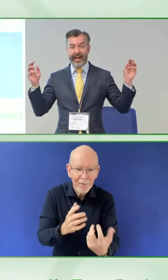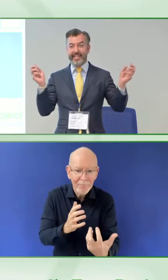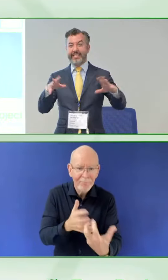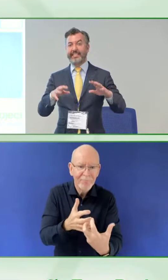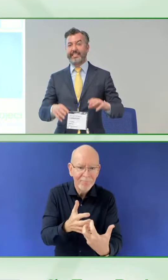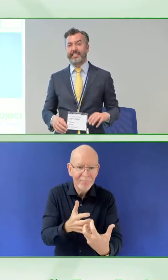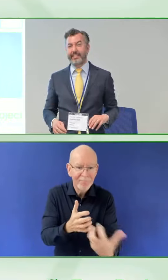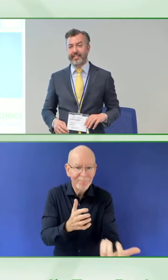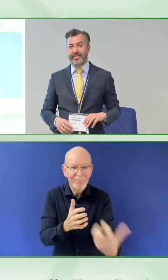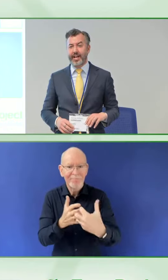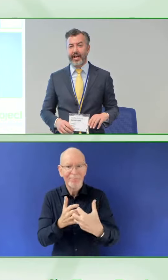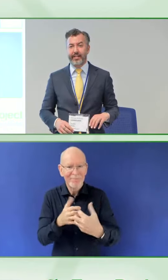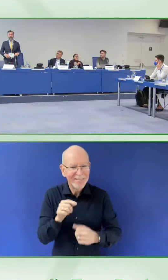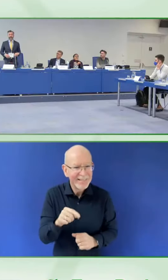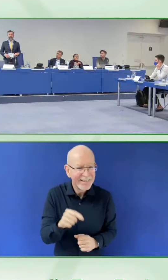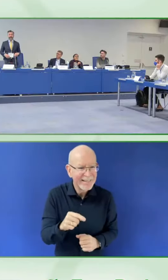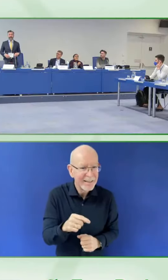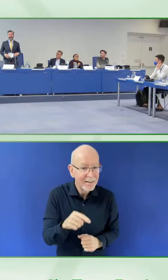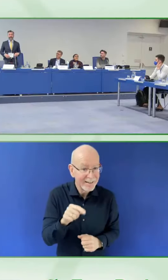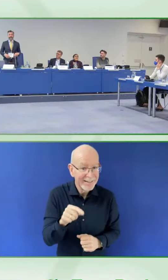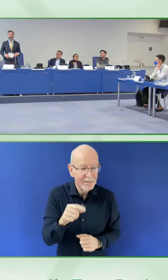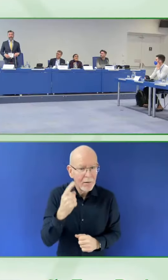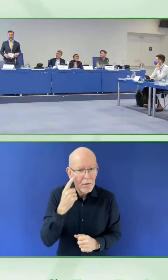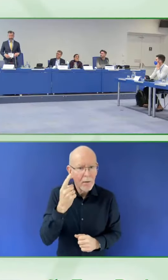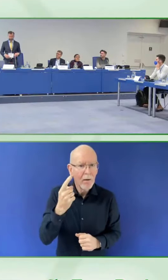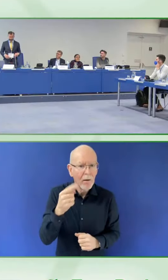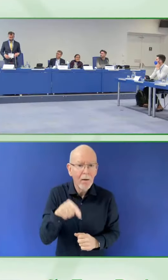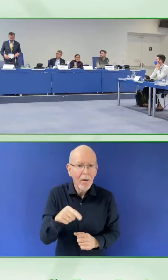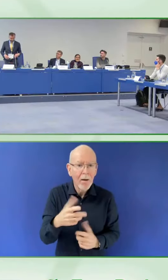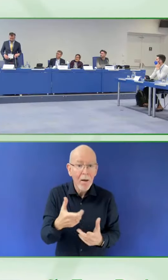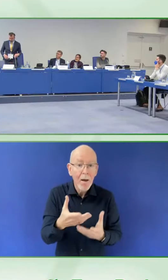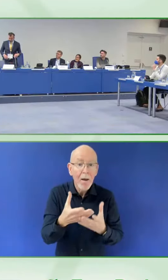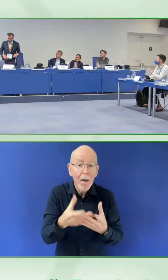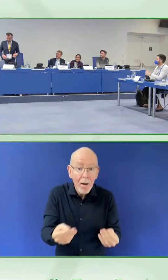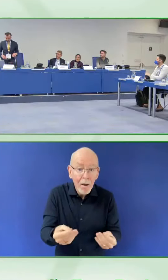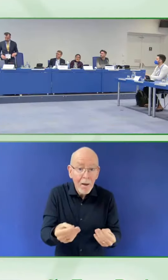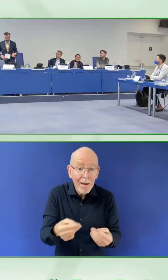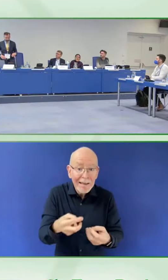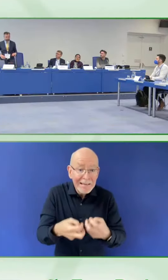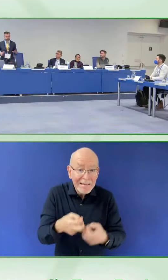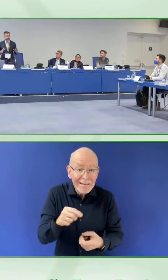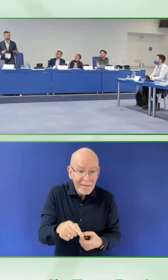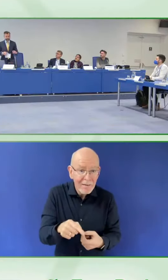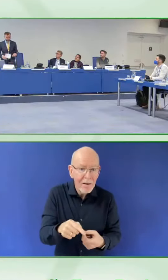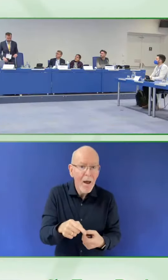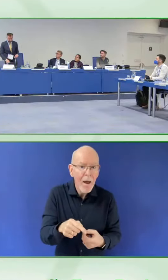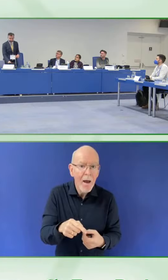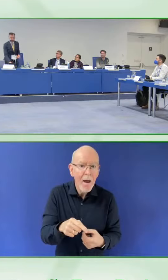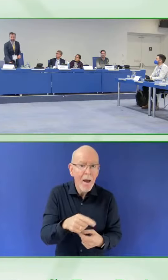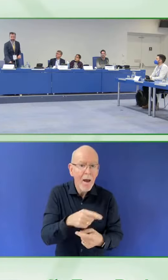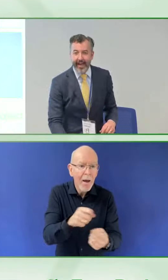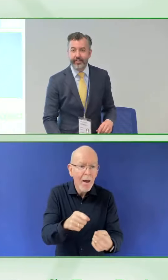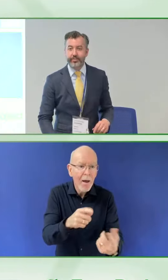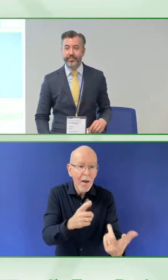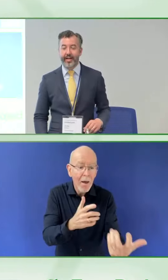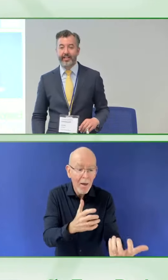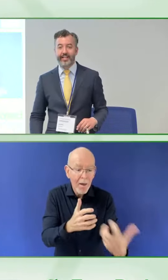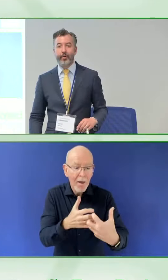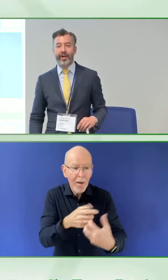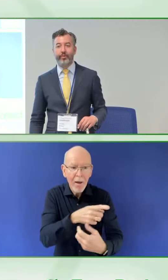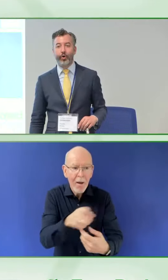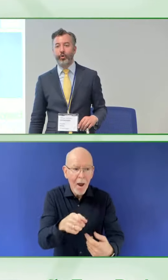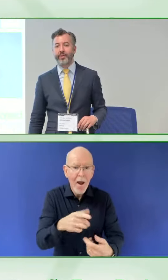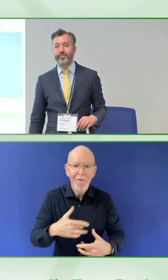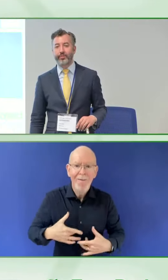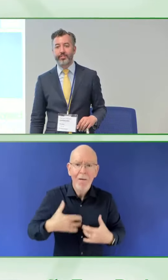your ideas into the chat, and you guys can discuss them there. All right, let's move on to the next exercise.